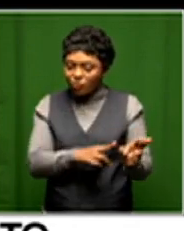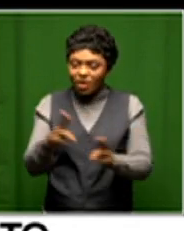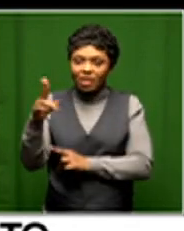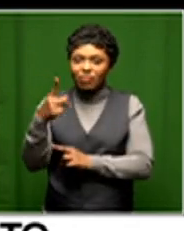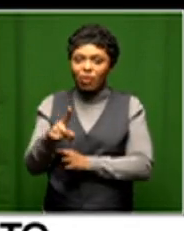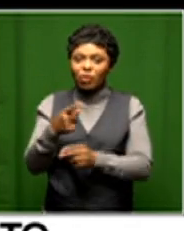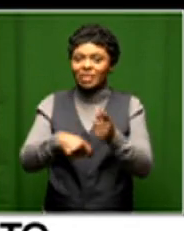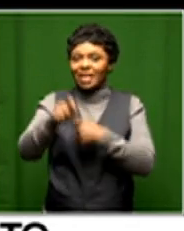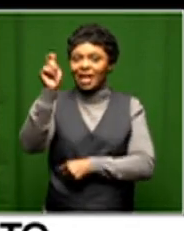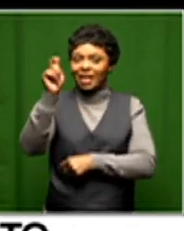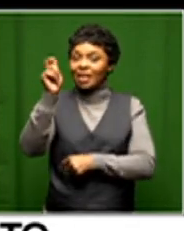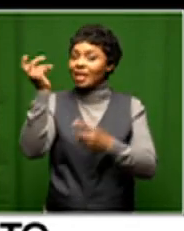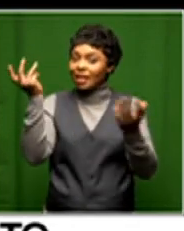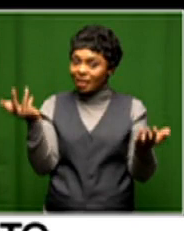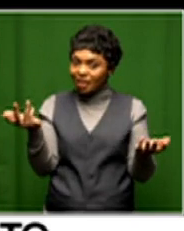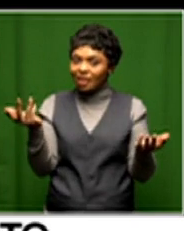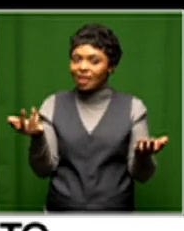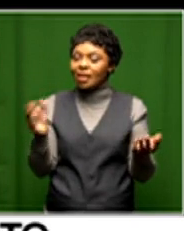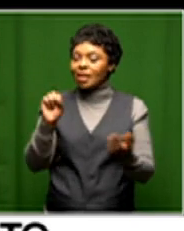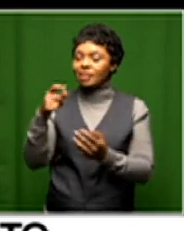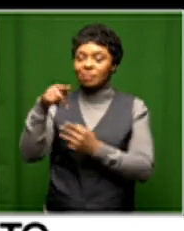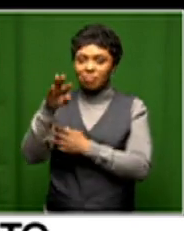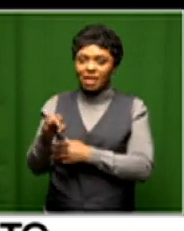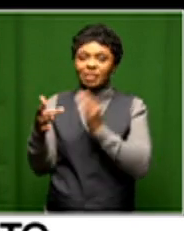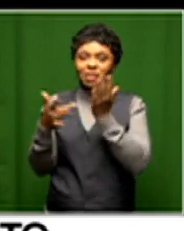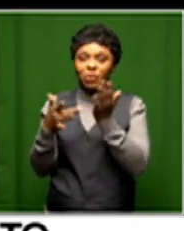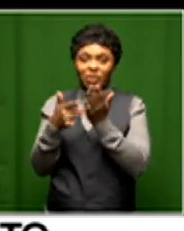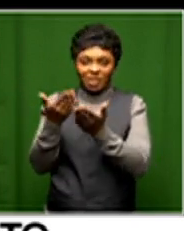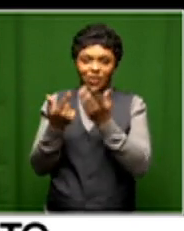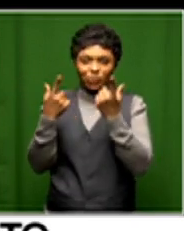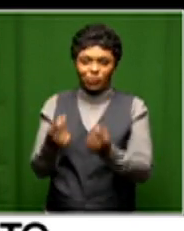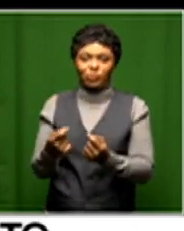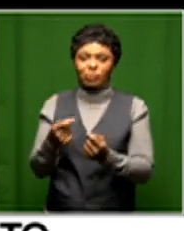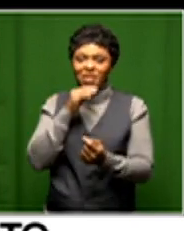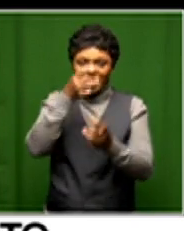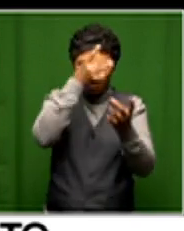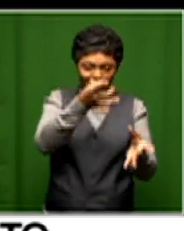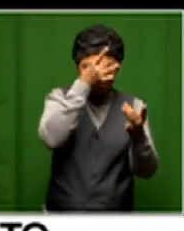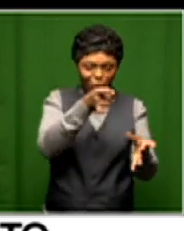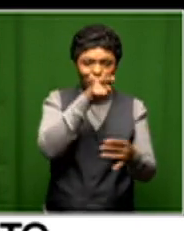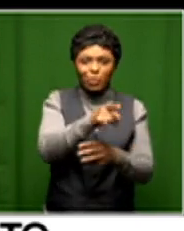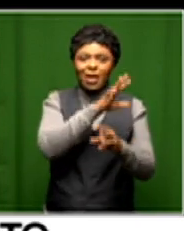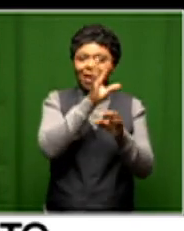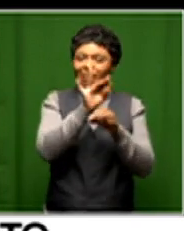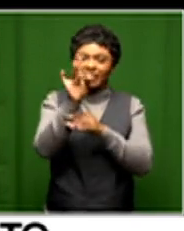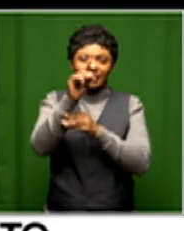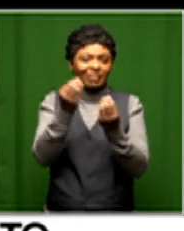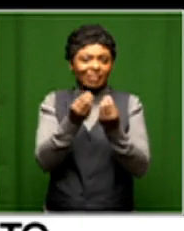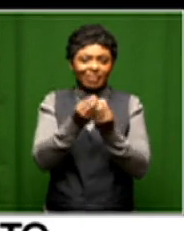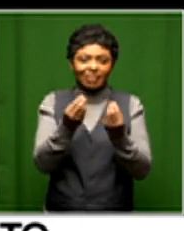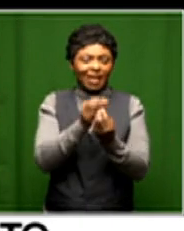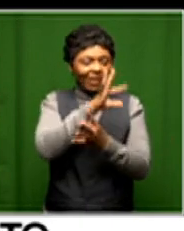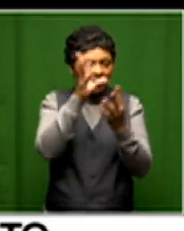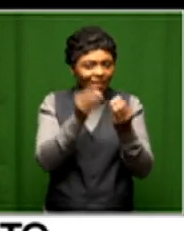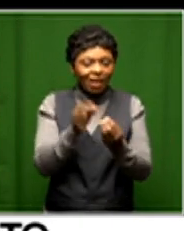for the markets. So space technology has a lot to do in terms of food security. On the other hand, you asked about